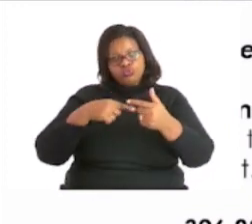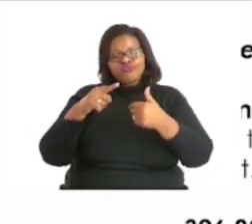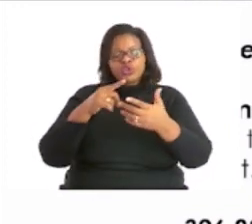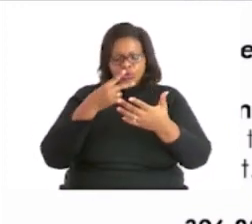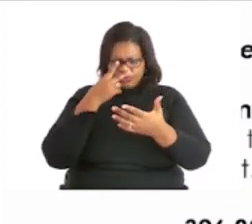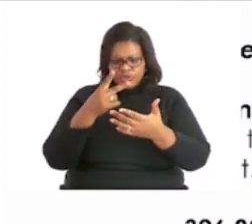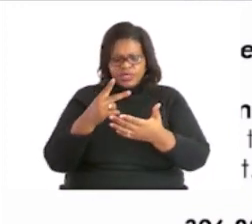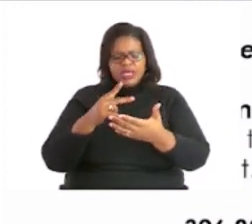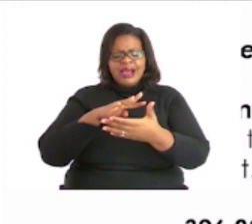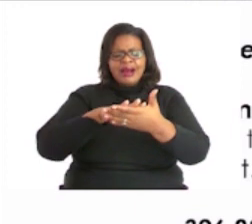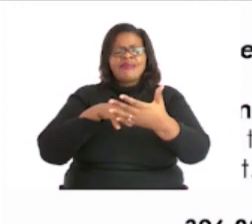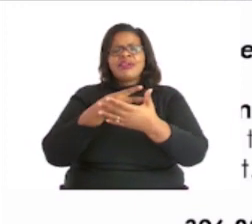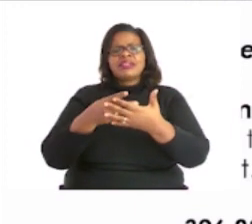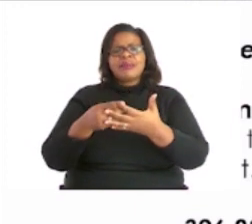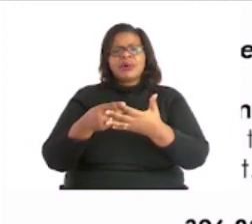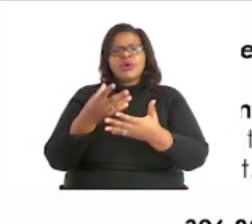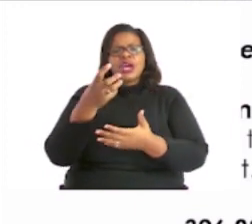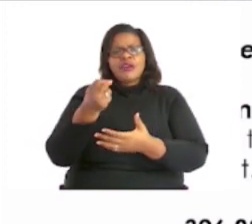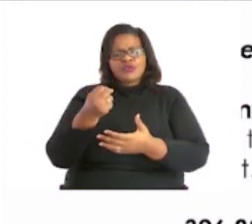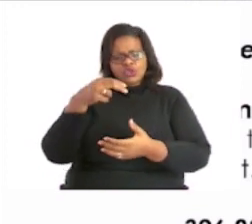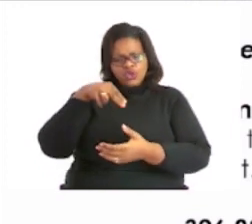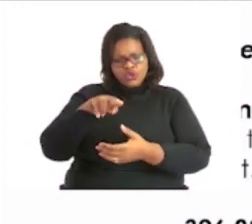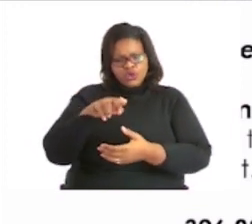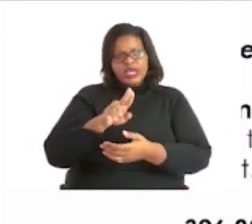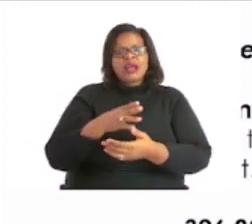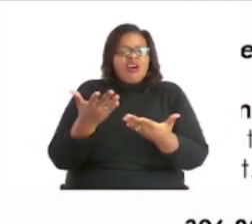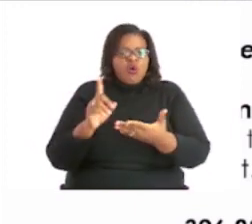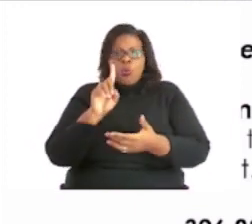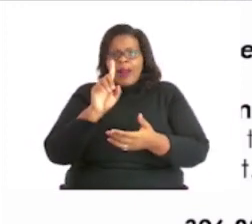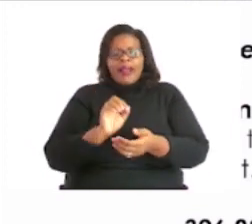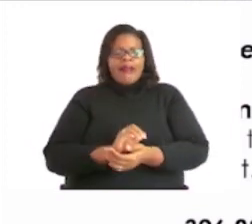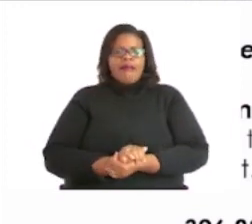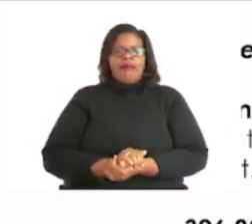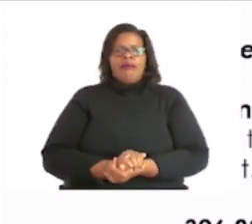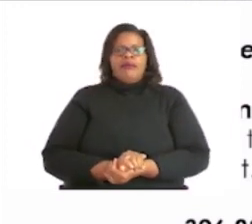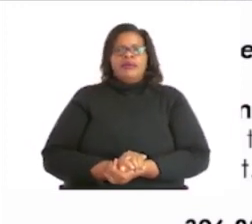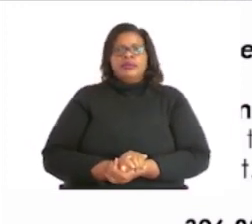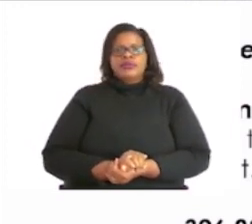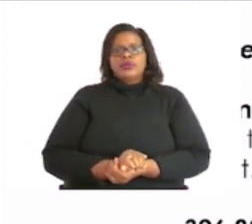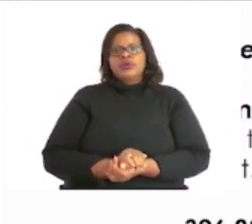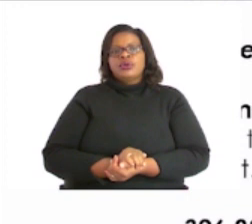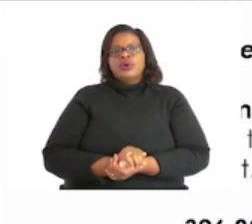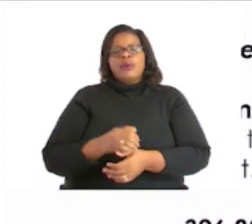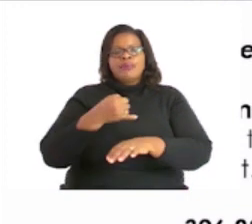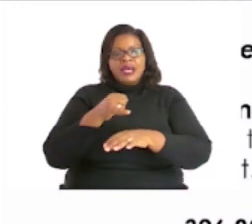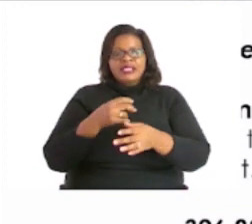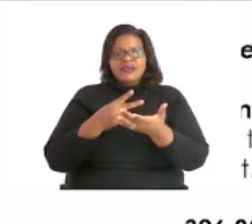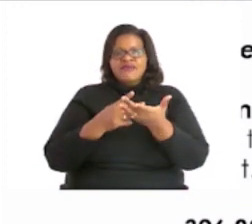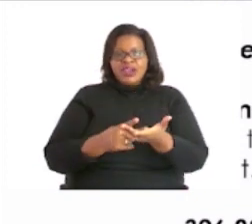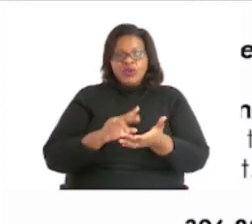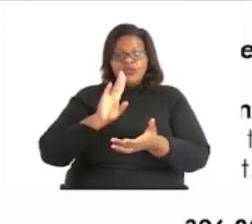we see the 7 is a unit or it is a 1. So the place value of the 7, you can either write it